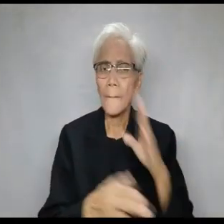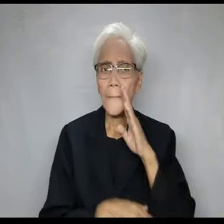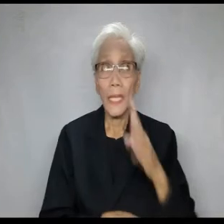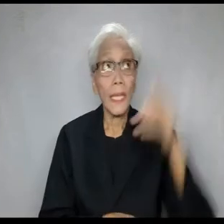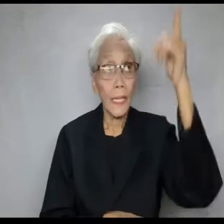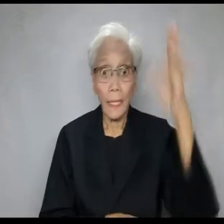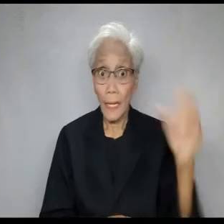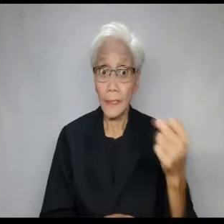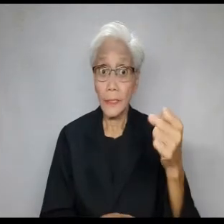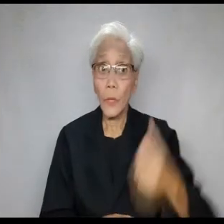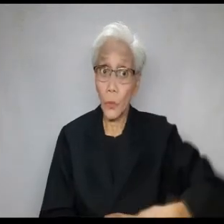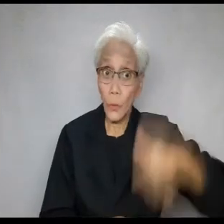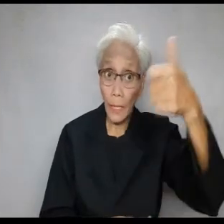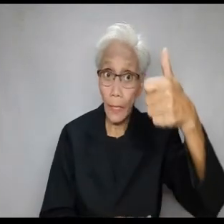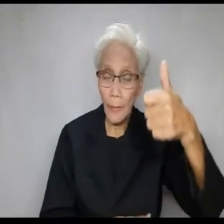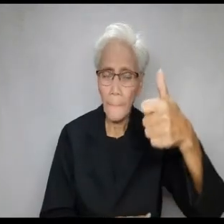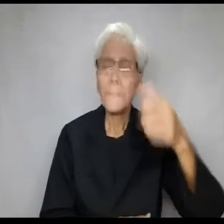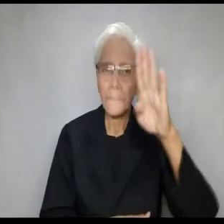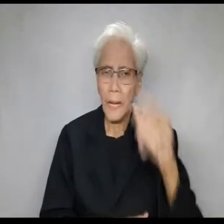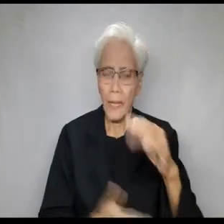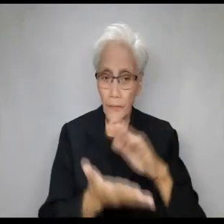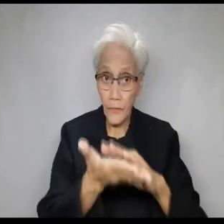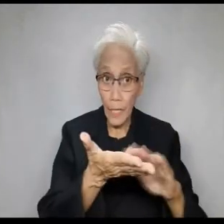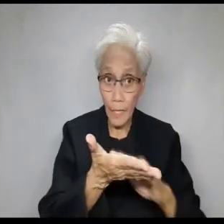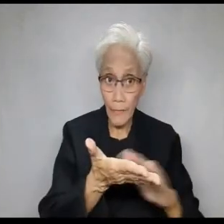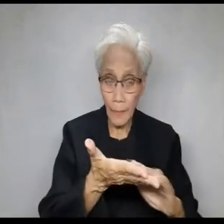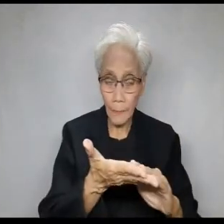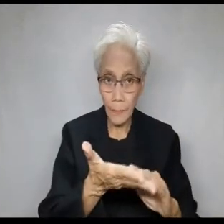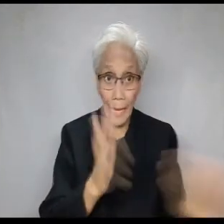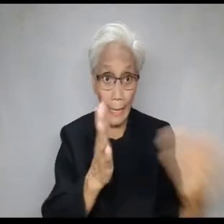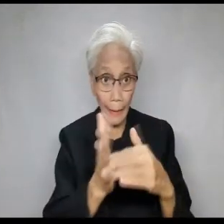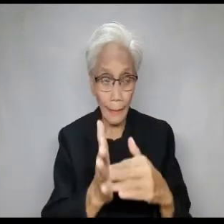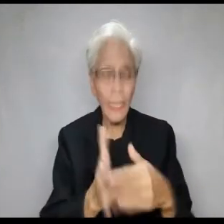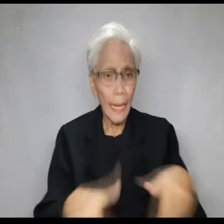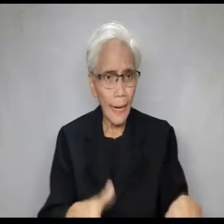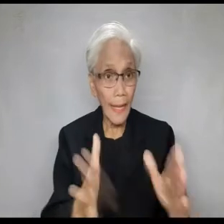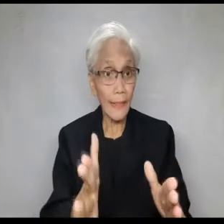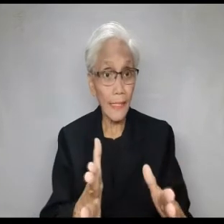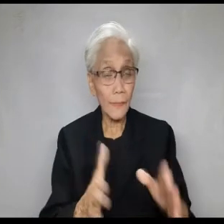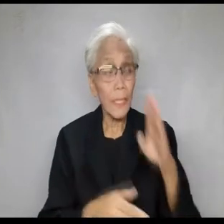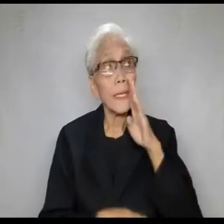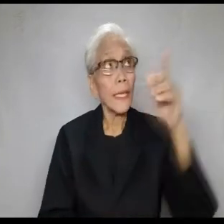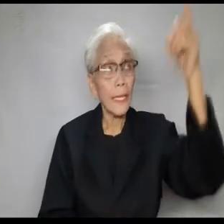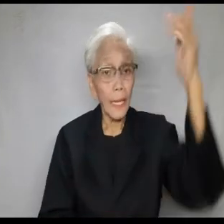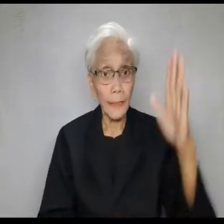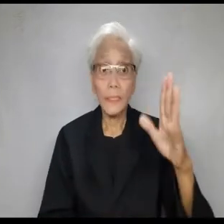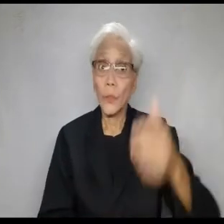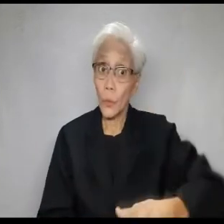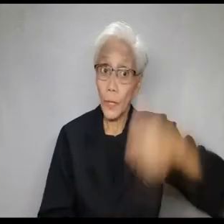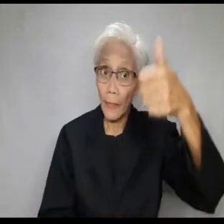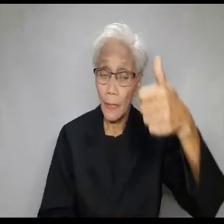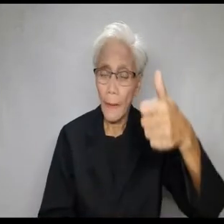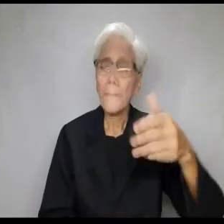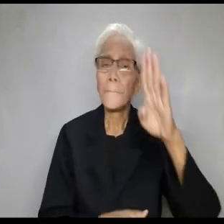let us be God's winner by forgiving. Uulitin ko po, let us be